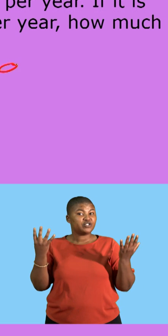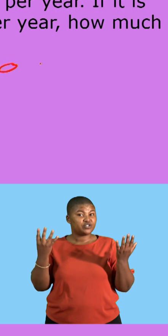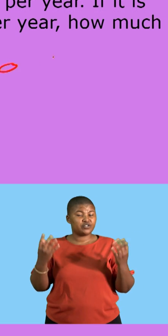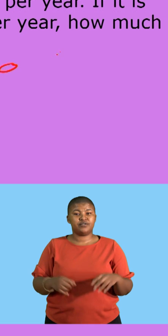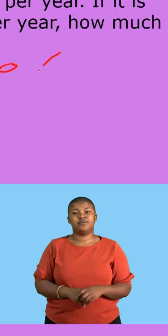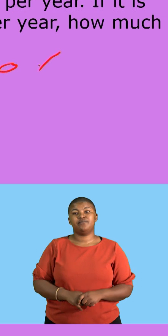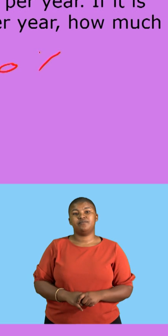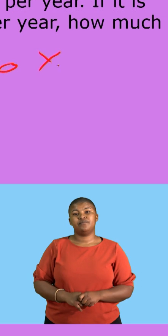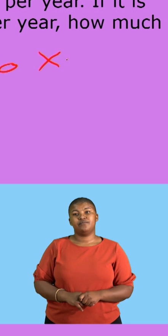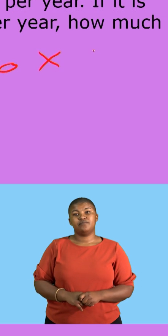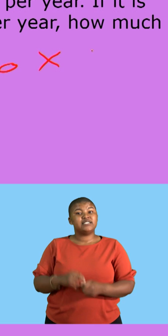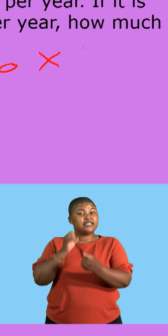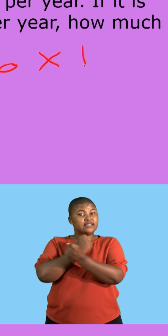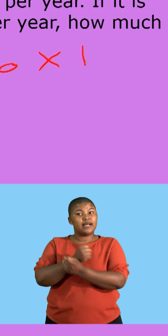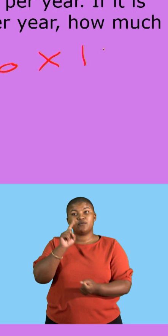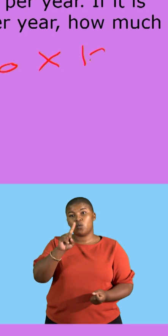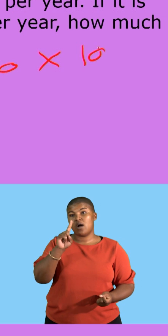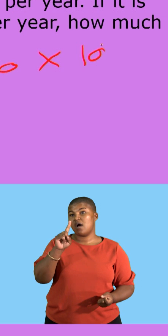amount times